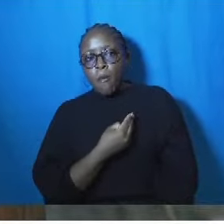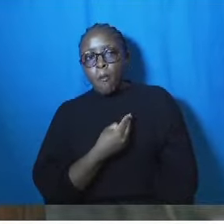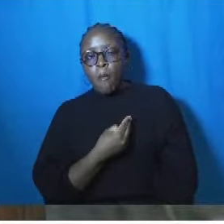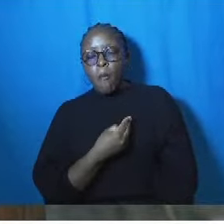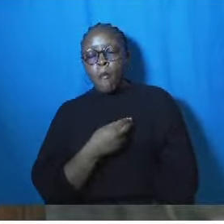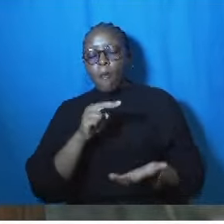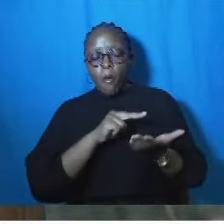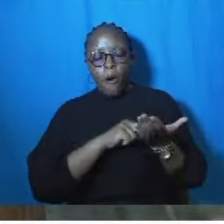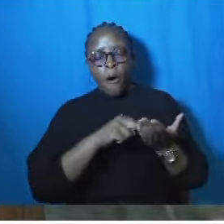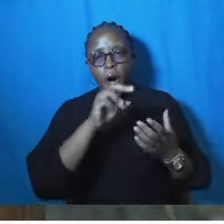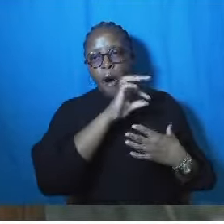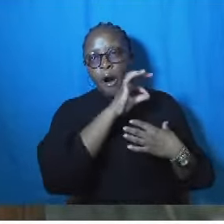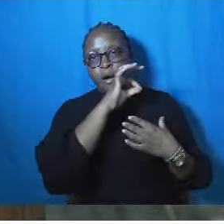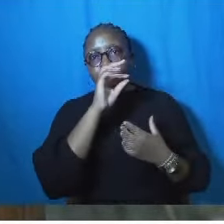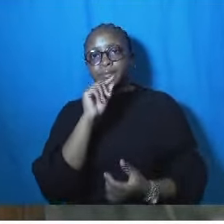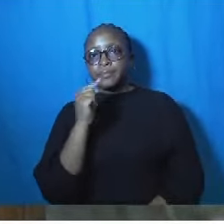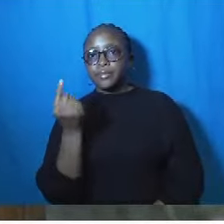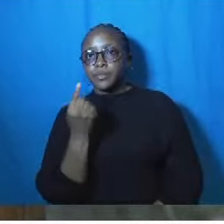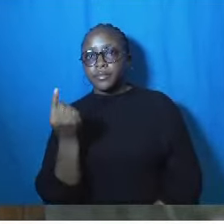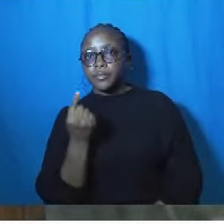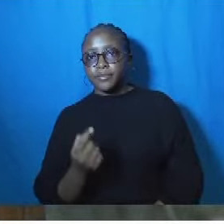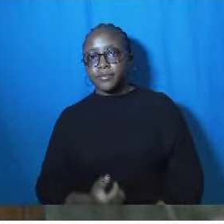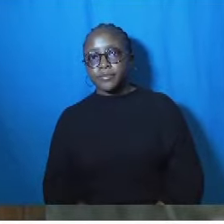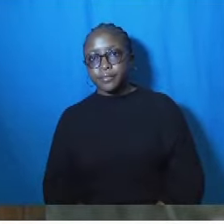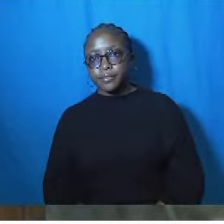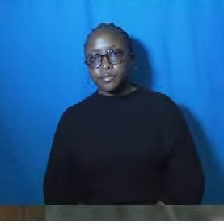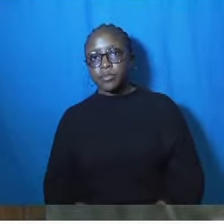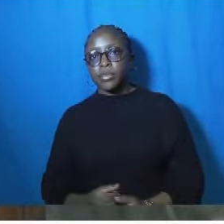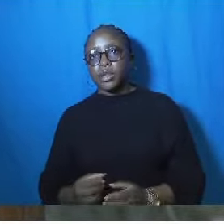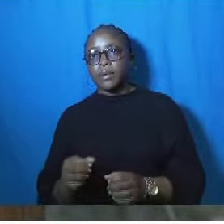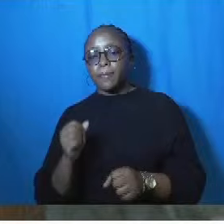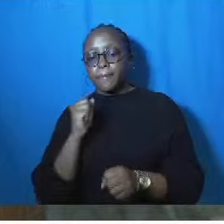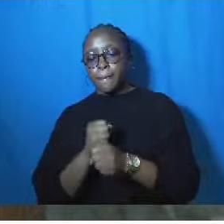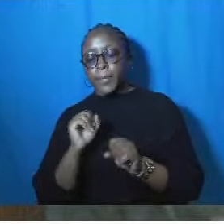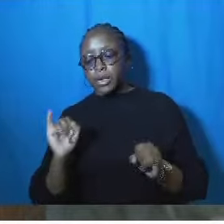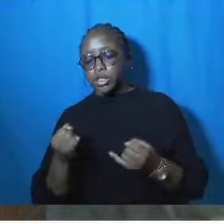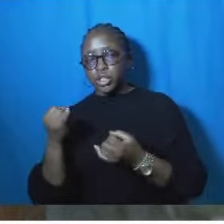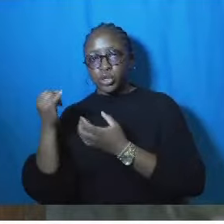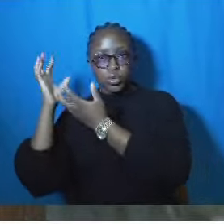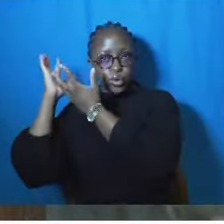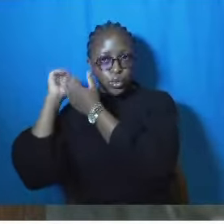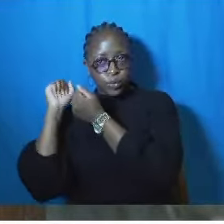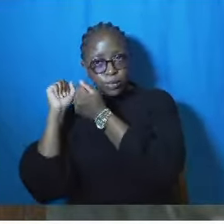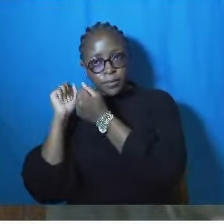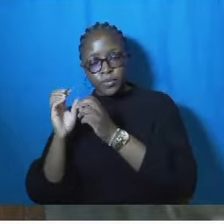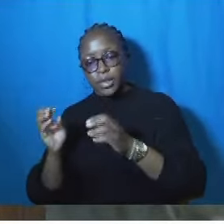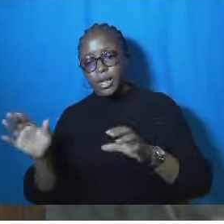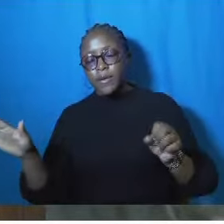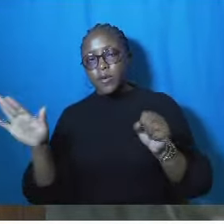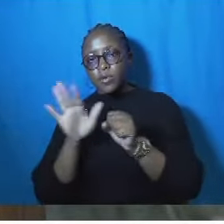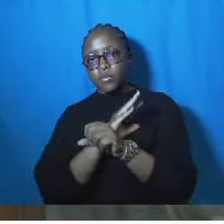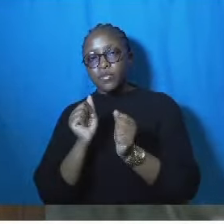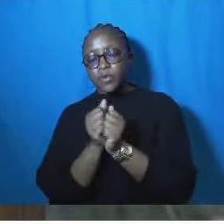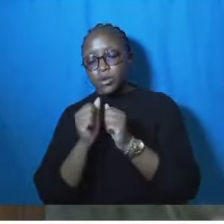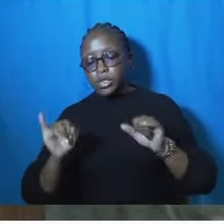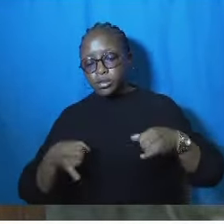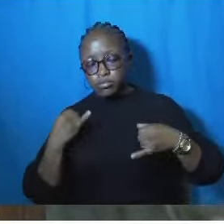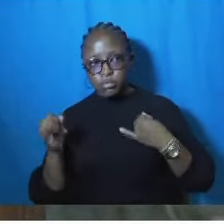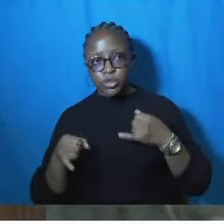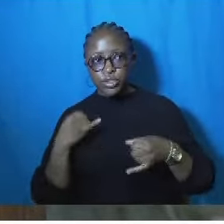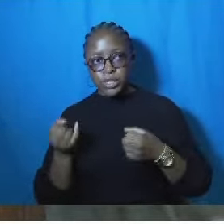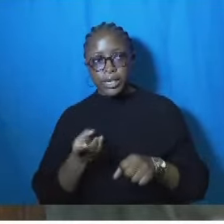would renew hope, fill you with joy as you unite with another